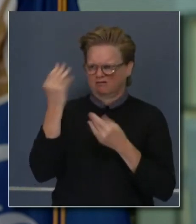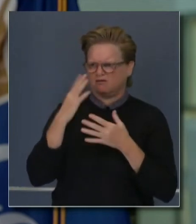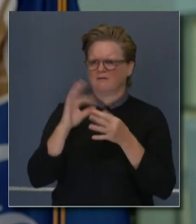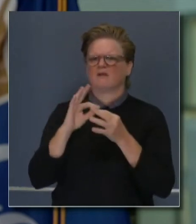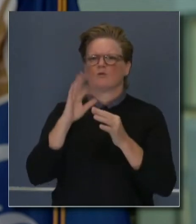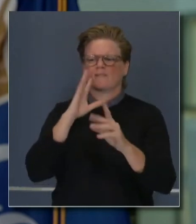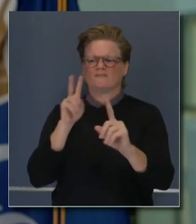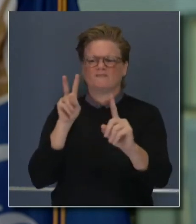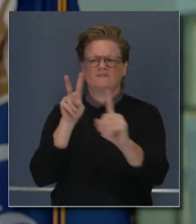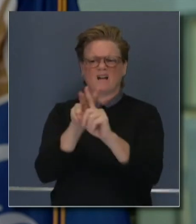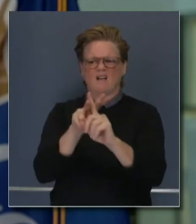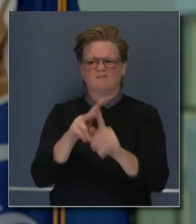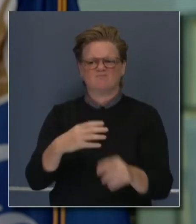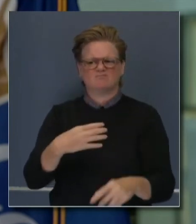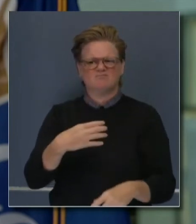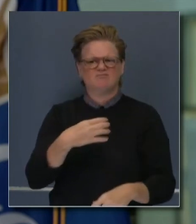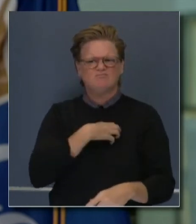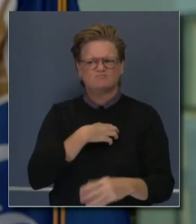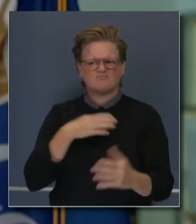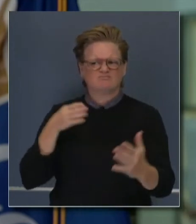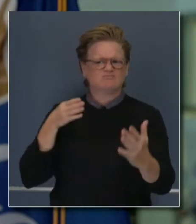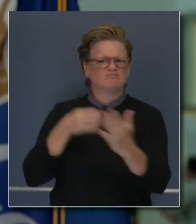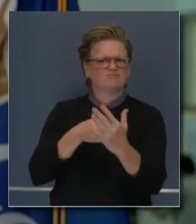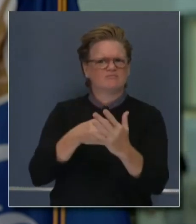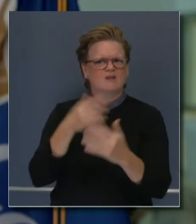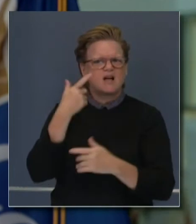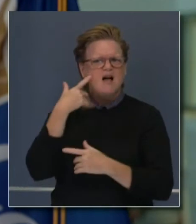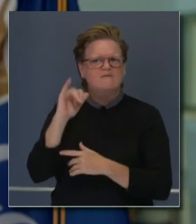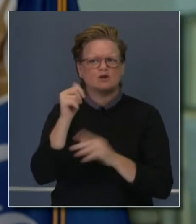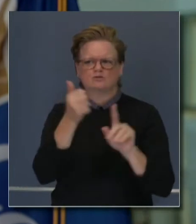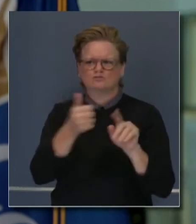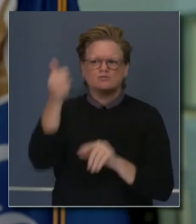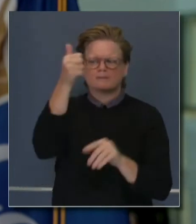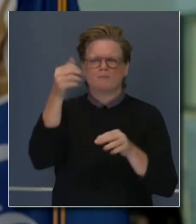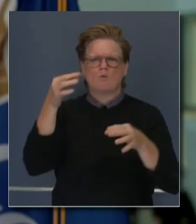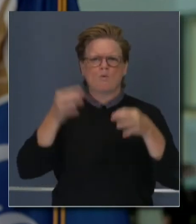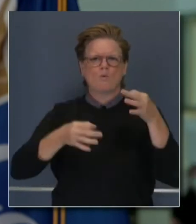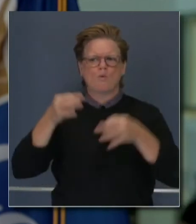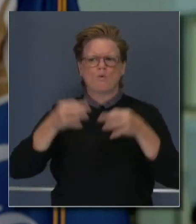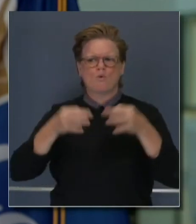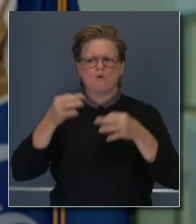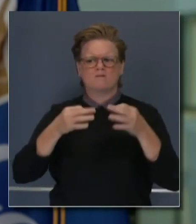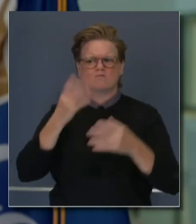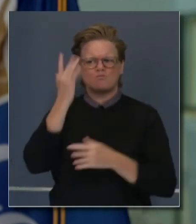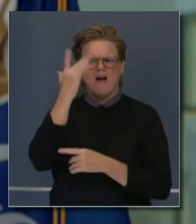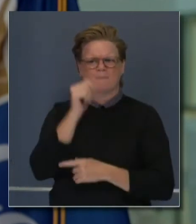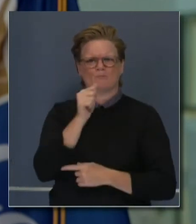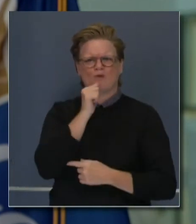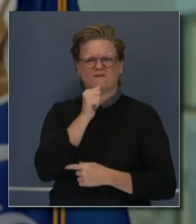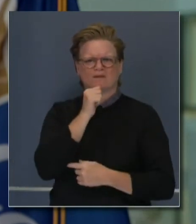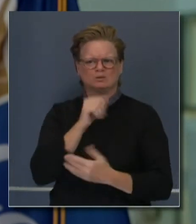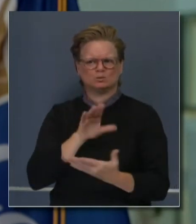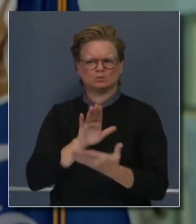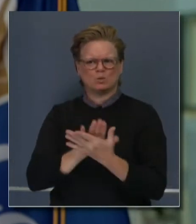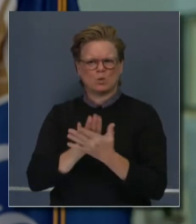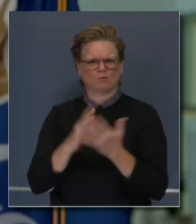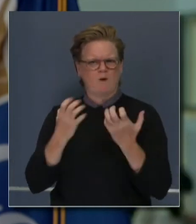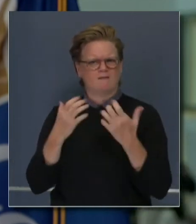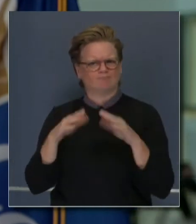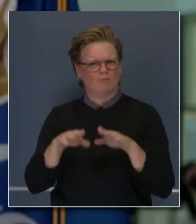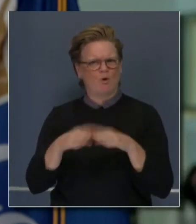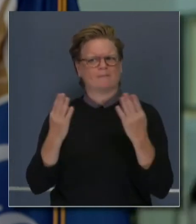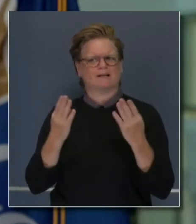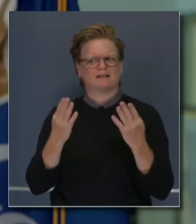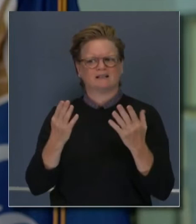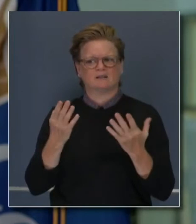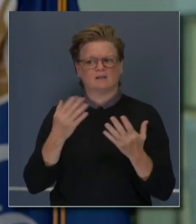Supreme Court, specifically against you, talking about private schools and reopening. Just to give a little bit of background, they've been